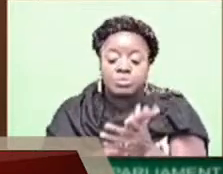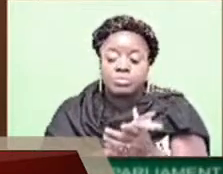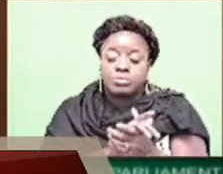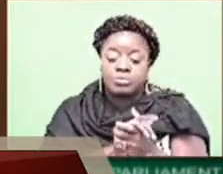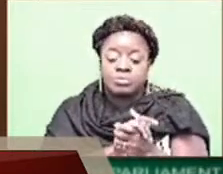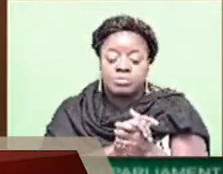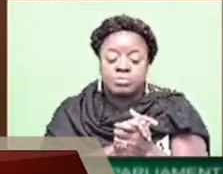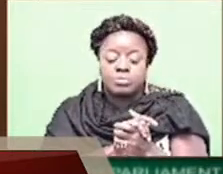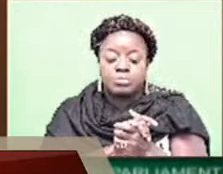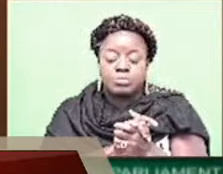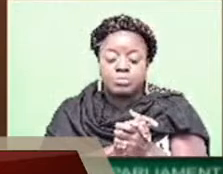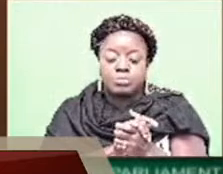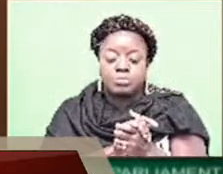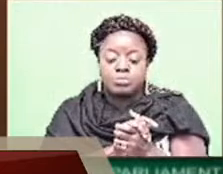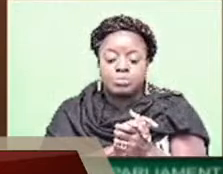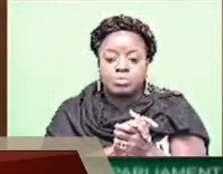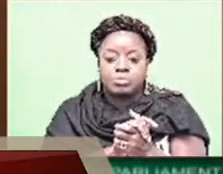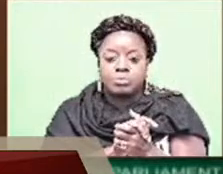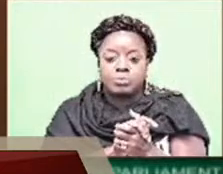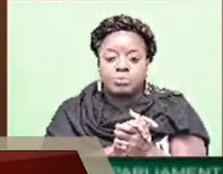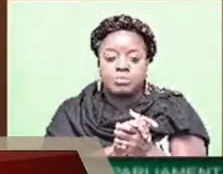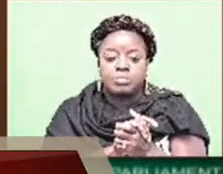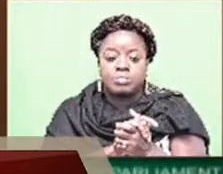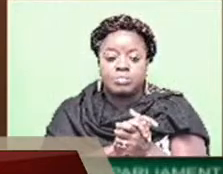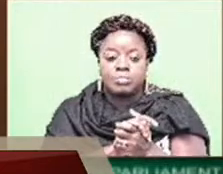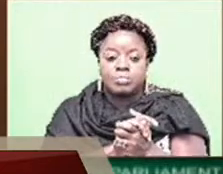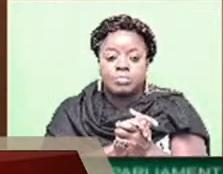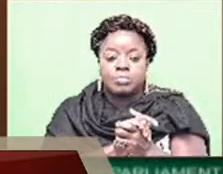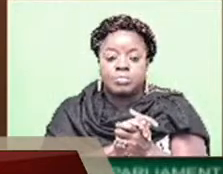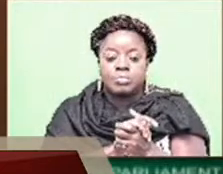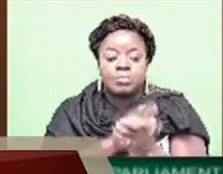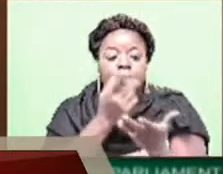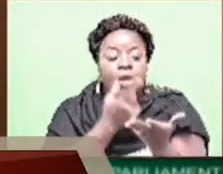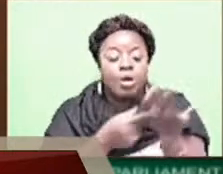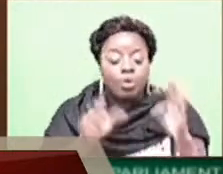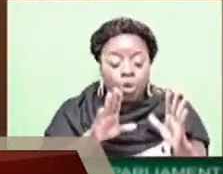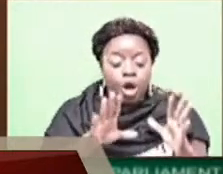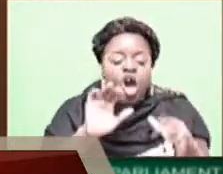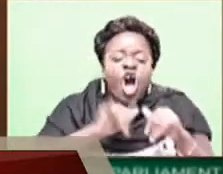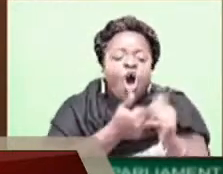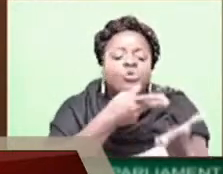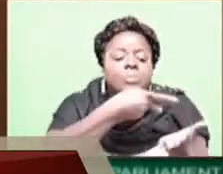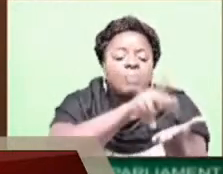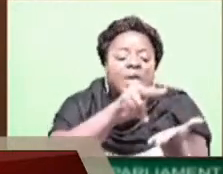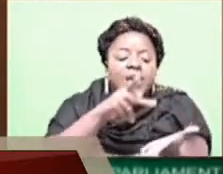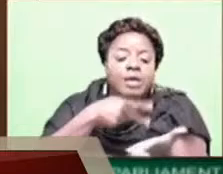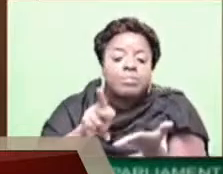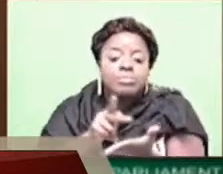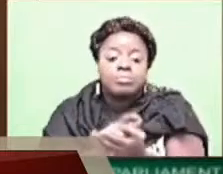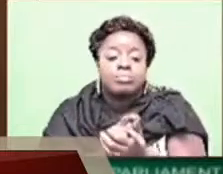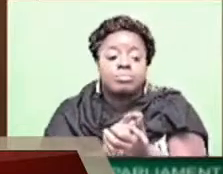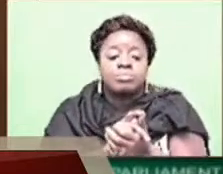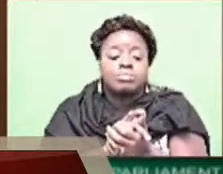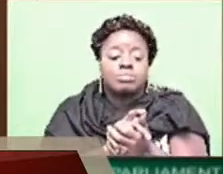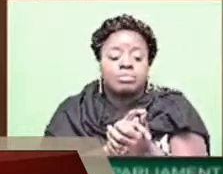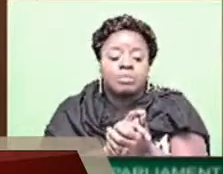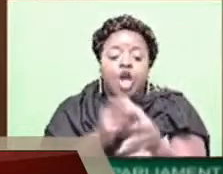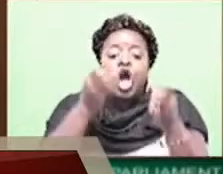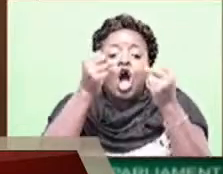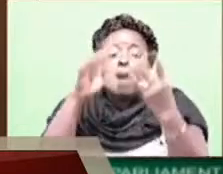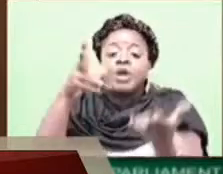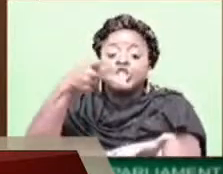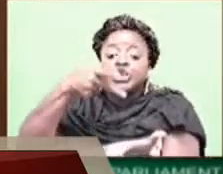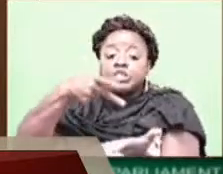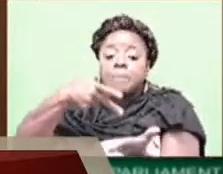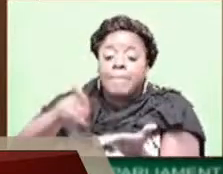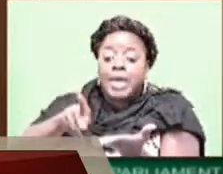the particulars of the charge, the manner in which you can pay for the fixed penalty, the manner in which the amount of the penalty is to be paid